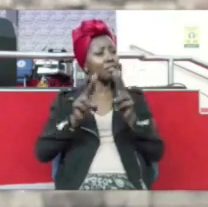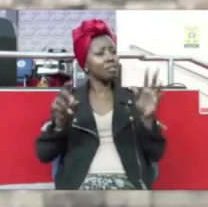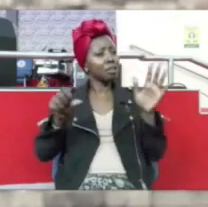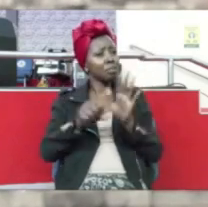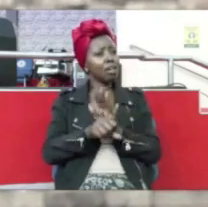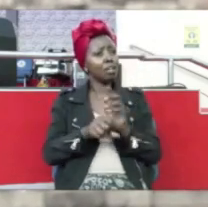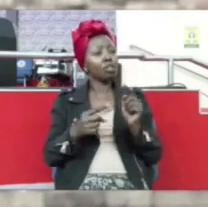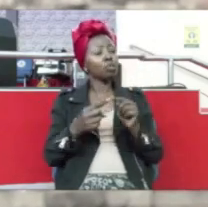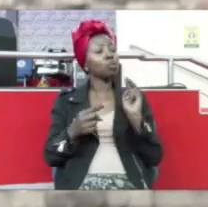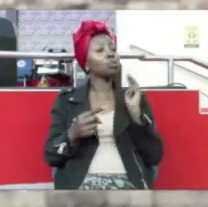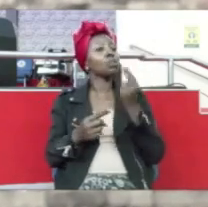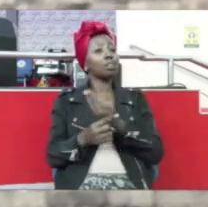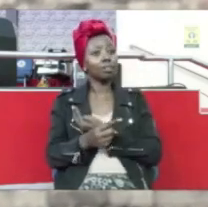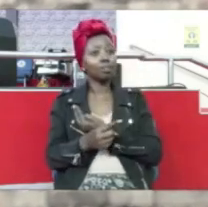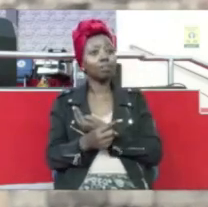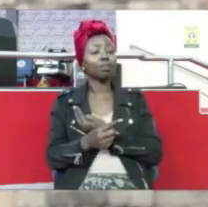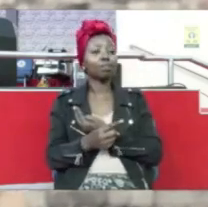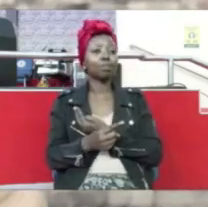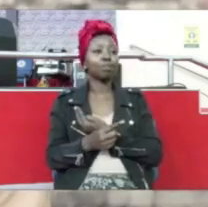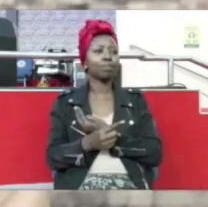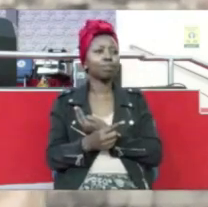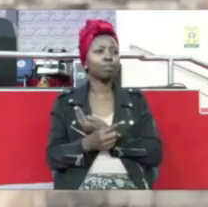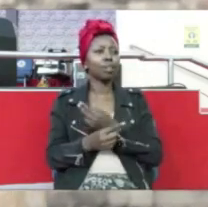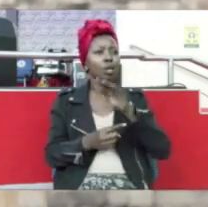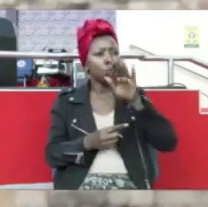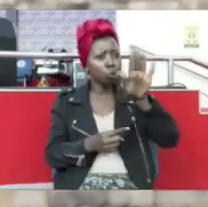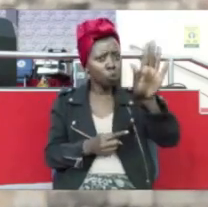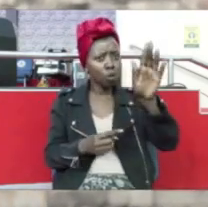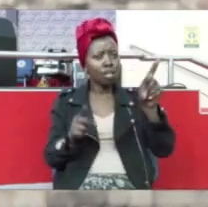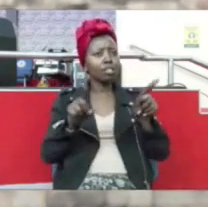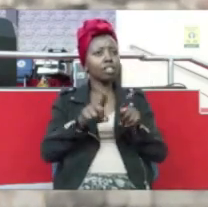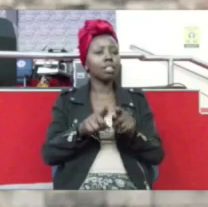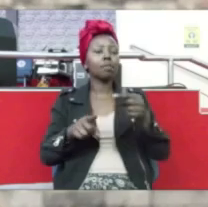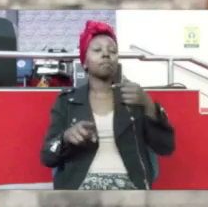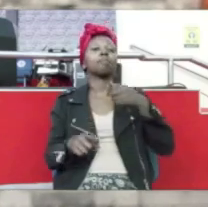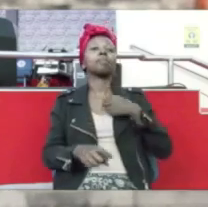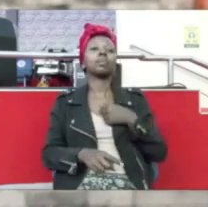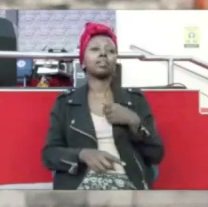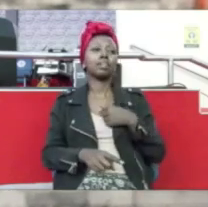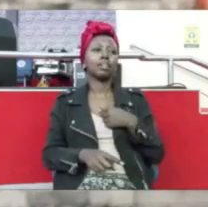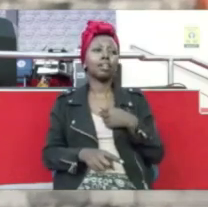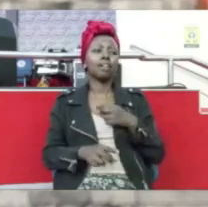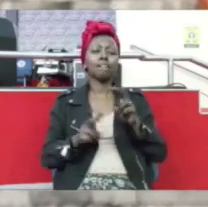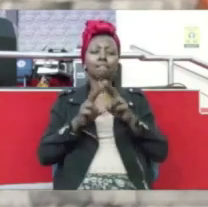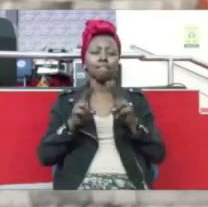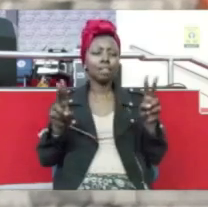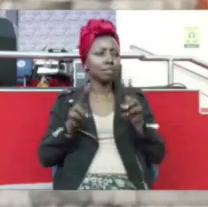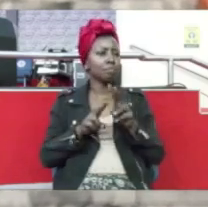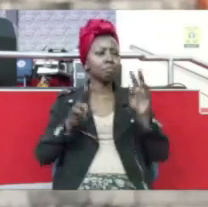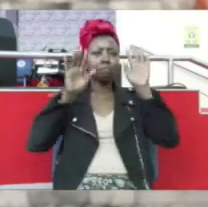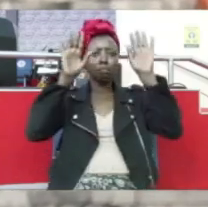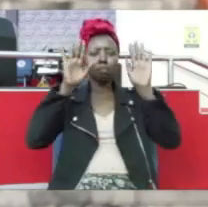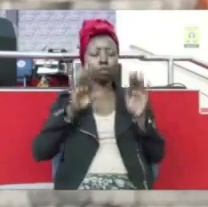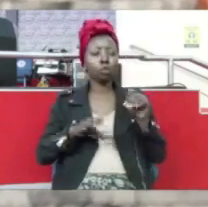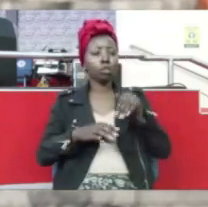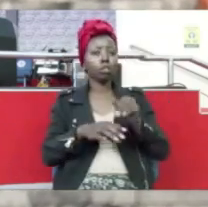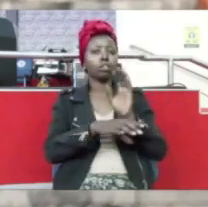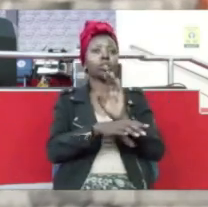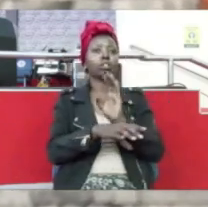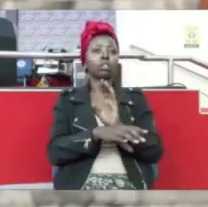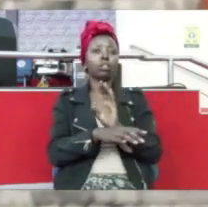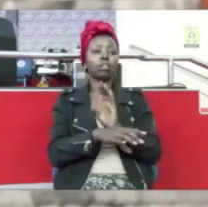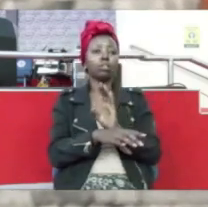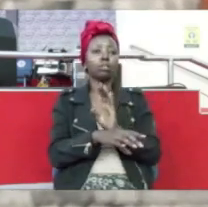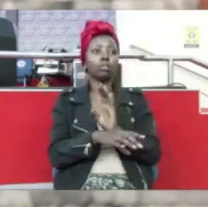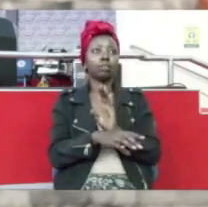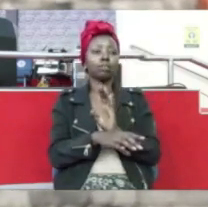Your tithe is very important to us. Yours and mine, it is very important in this church. Hallelujah. Yako na yangu, pia